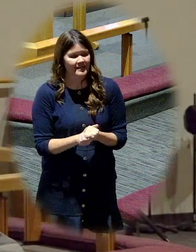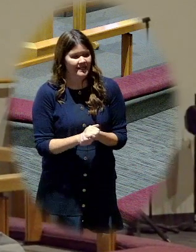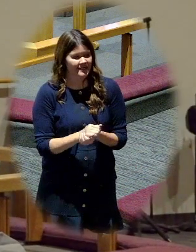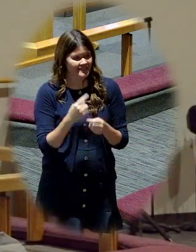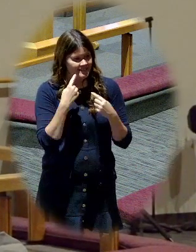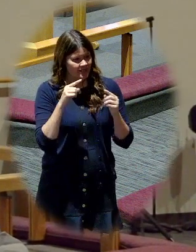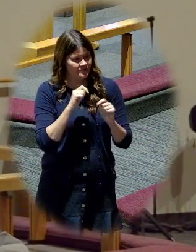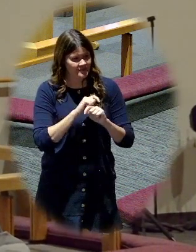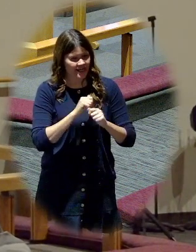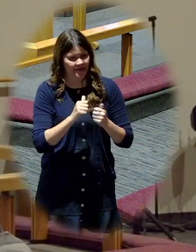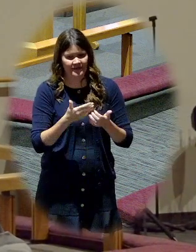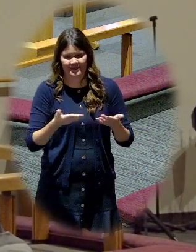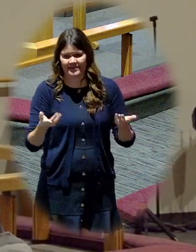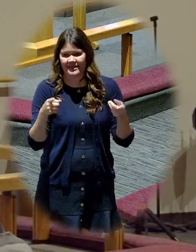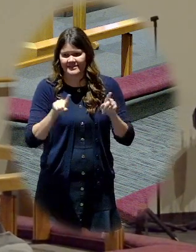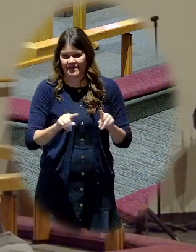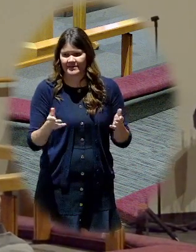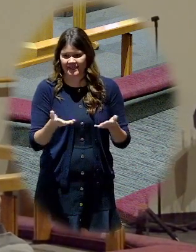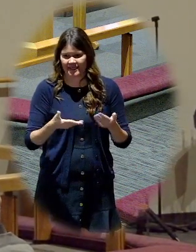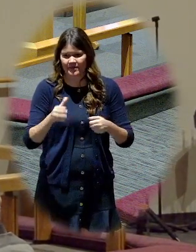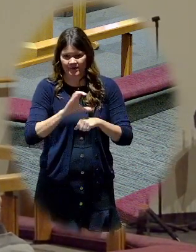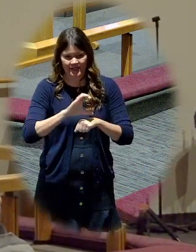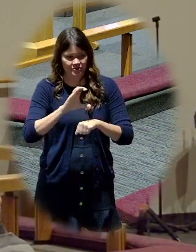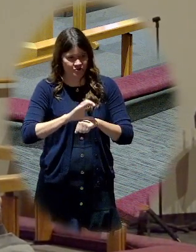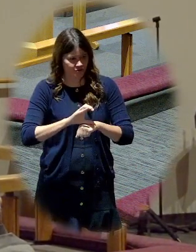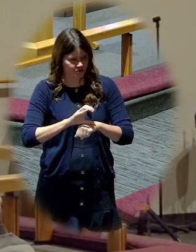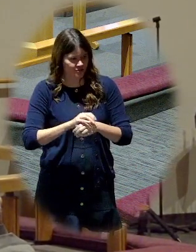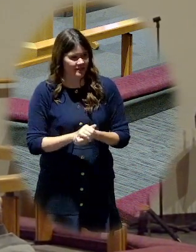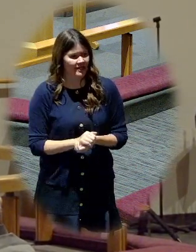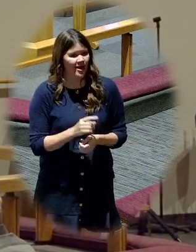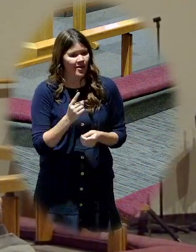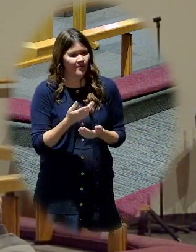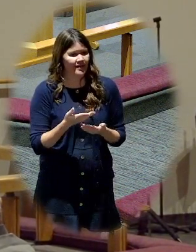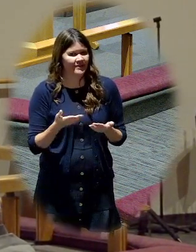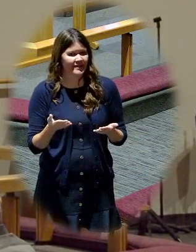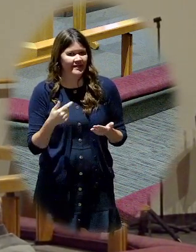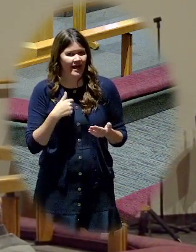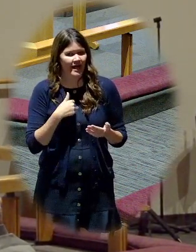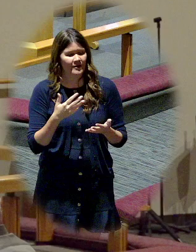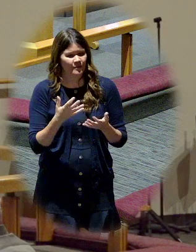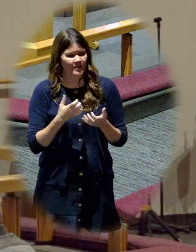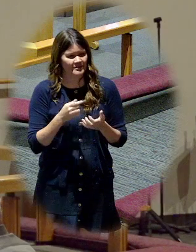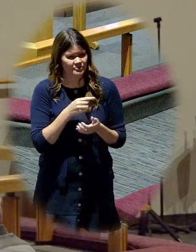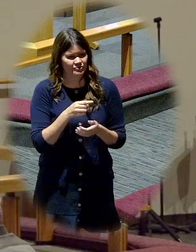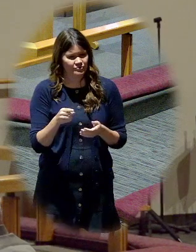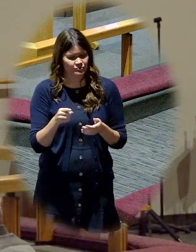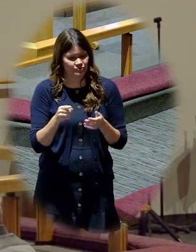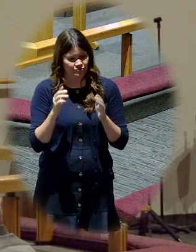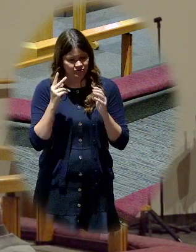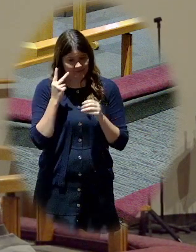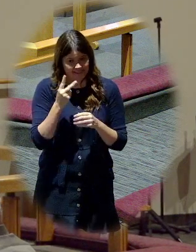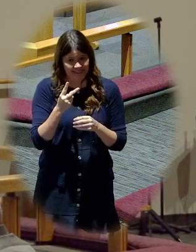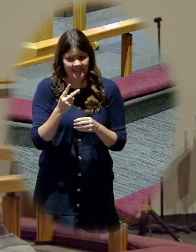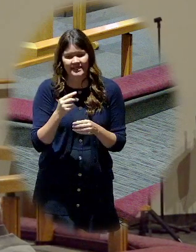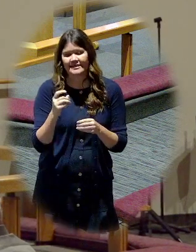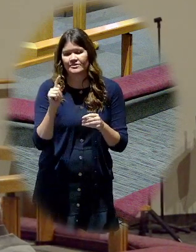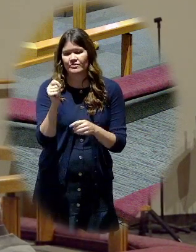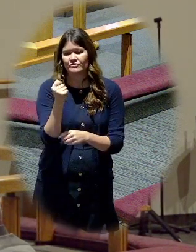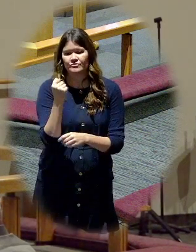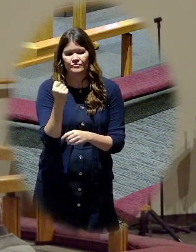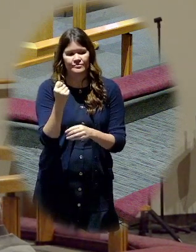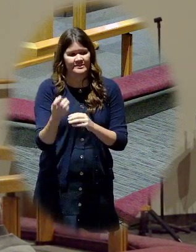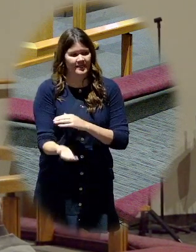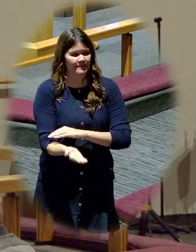at Life in Christ. One of the things that I want to call to your attention, our Tuesday morning Bible class